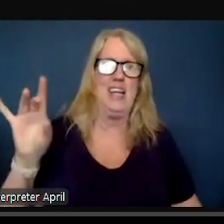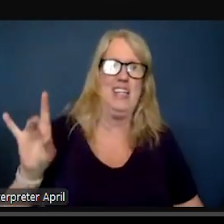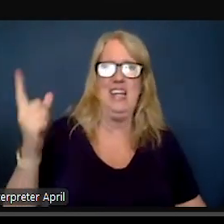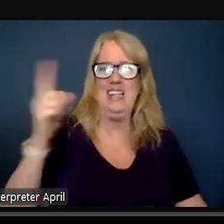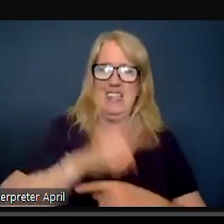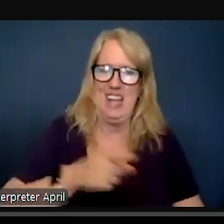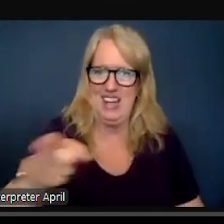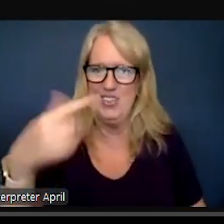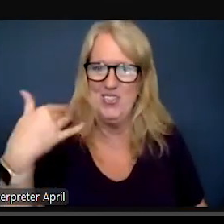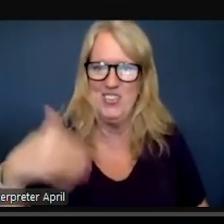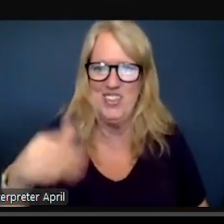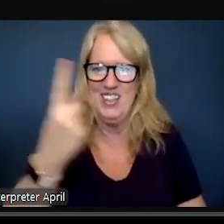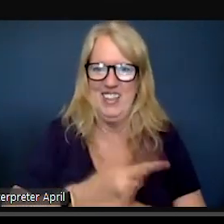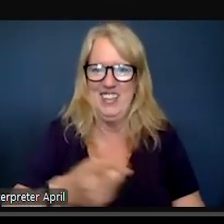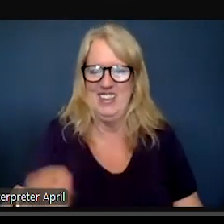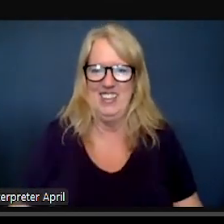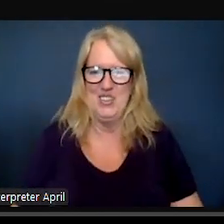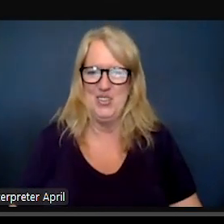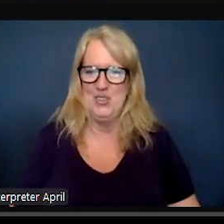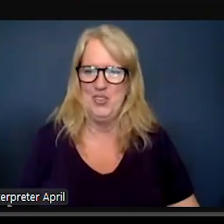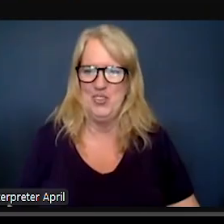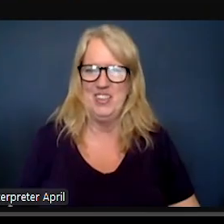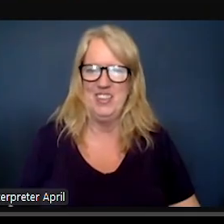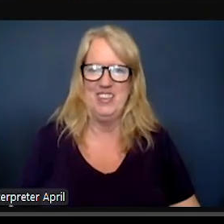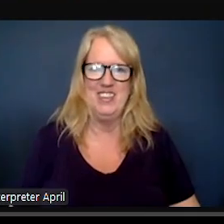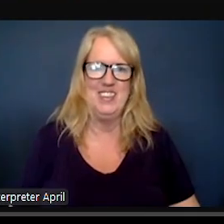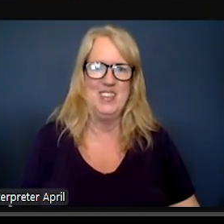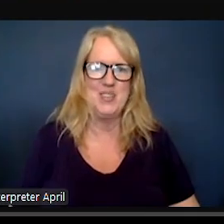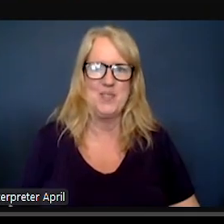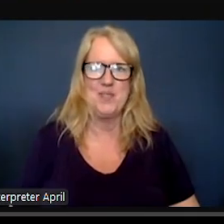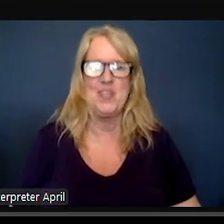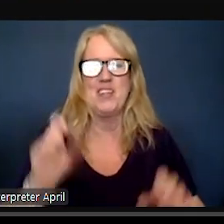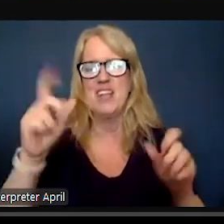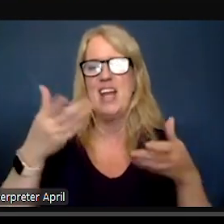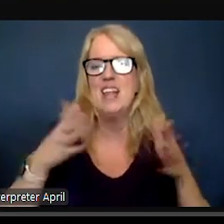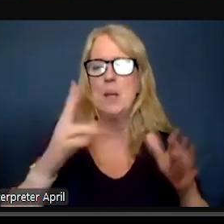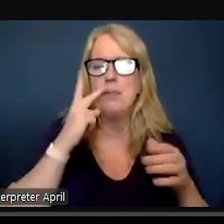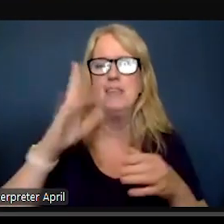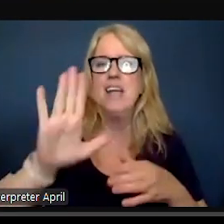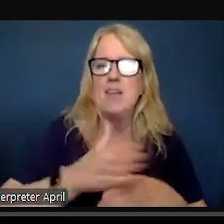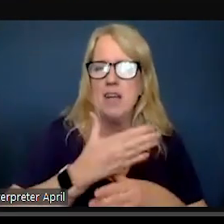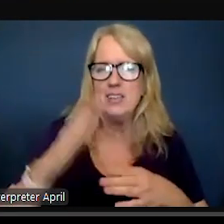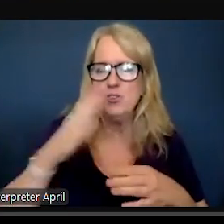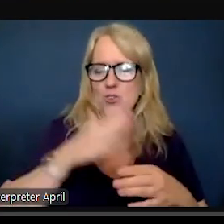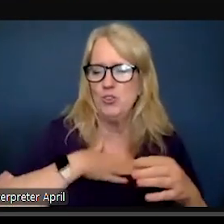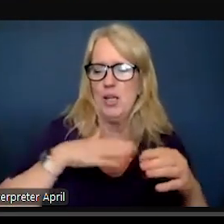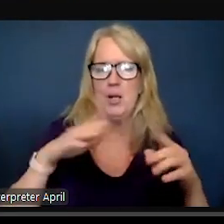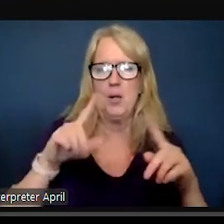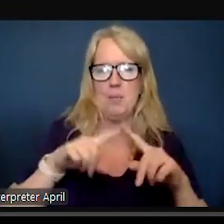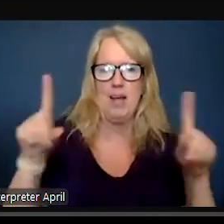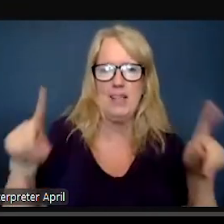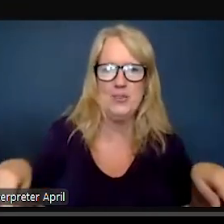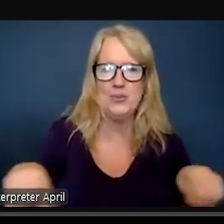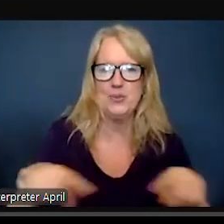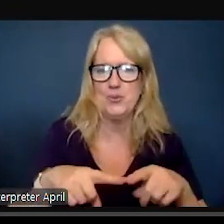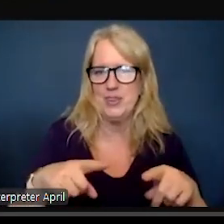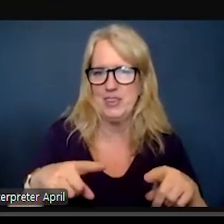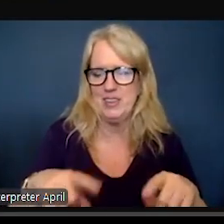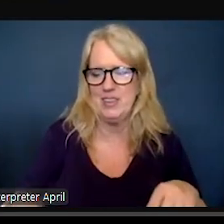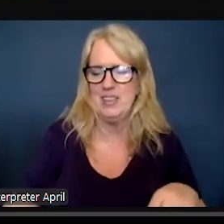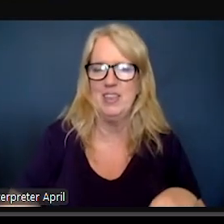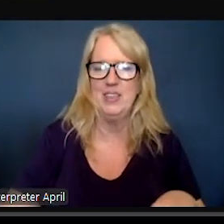miss it, right? Yeah. Yes, let me see if I can share my screen. Sure. Here we